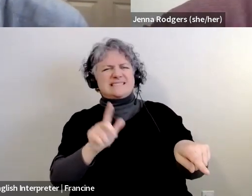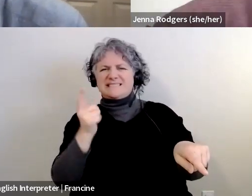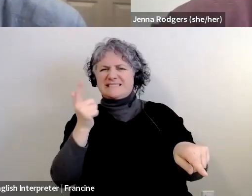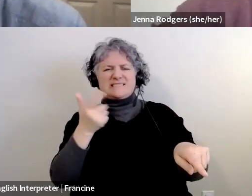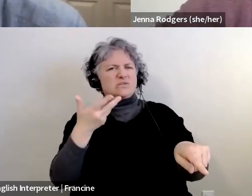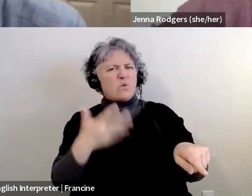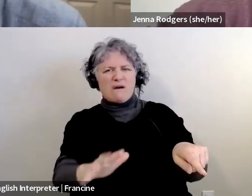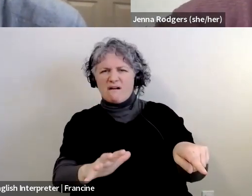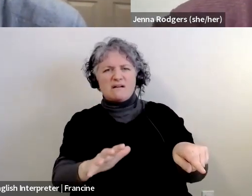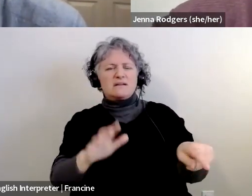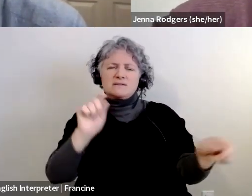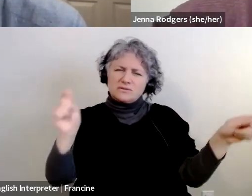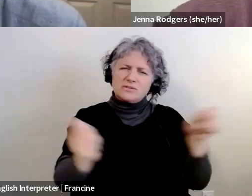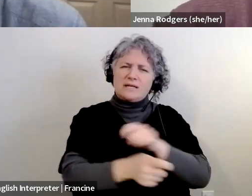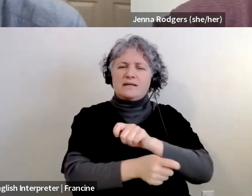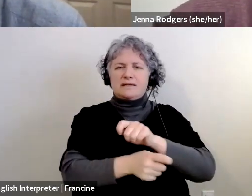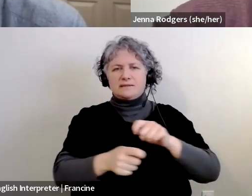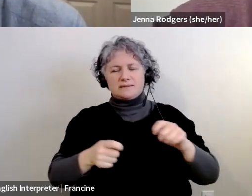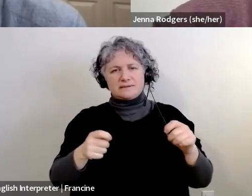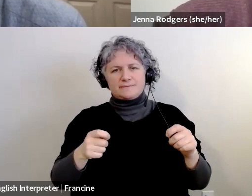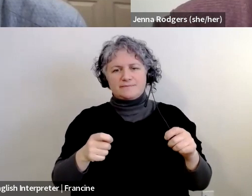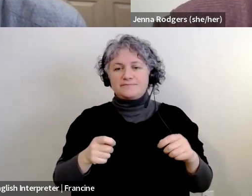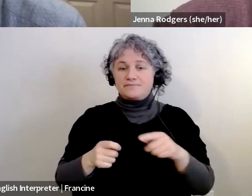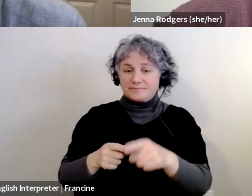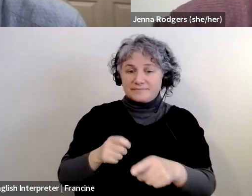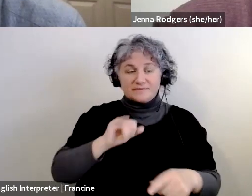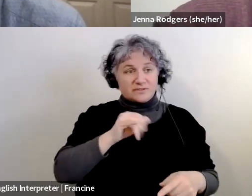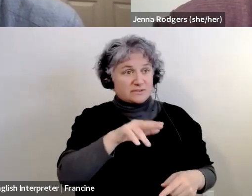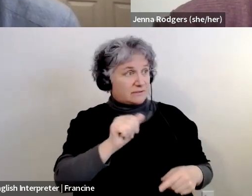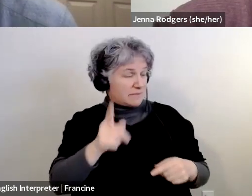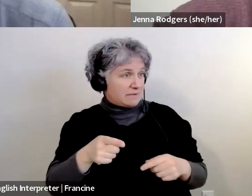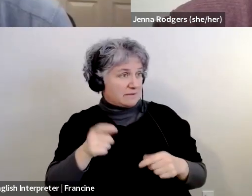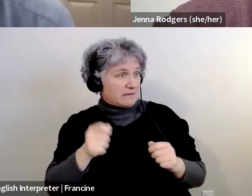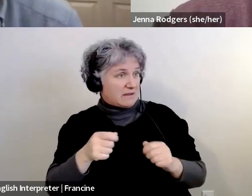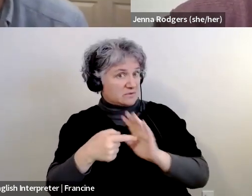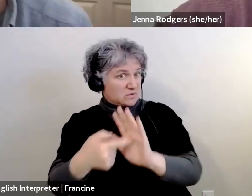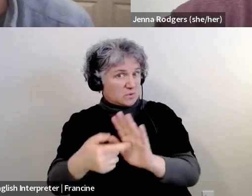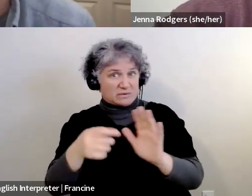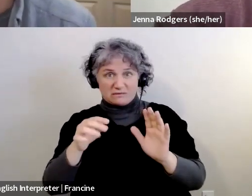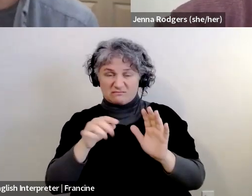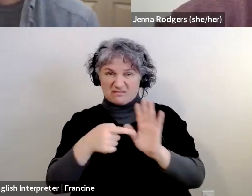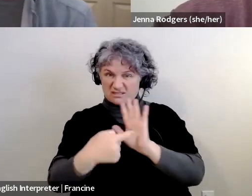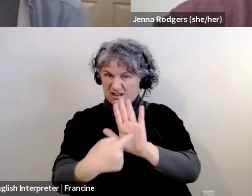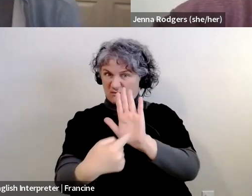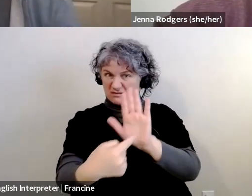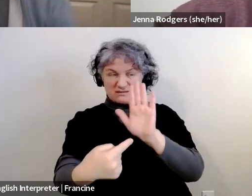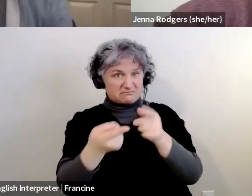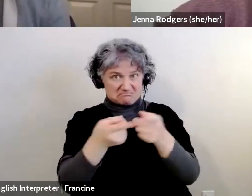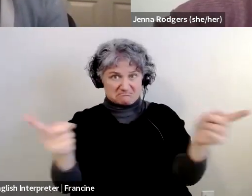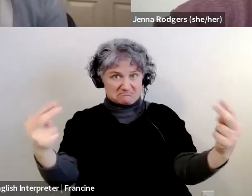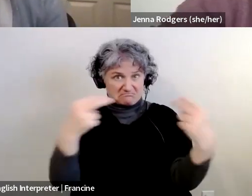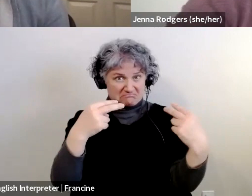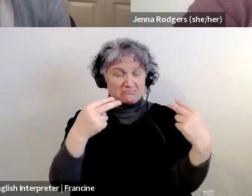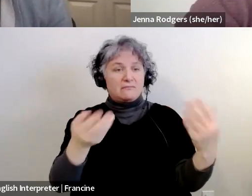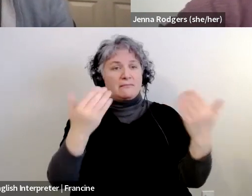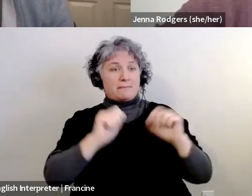nice thing we can do is take our pals through a sample scenario. So if we go to the